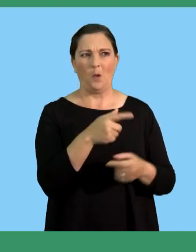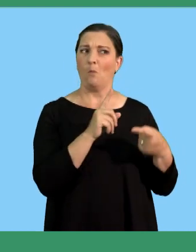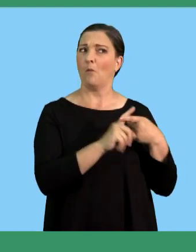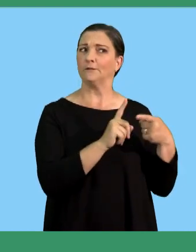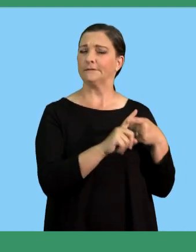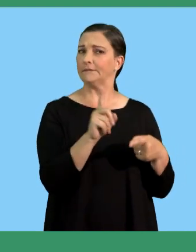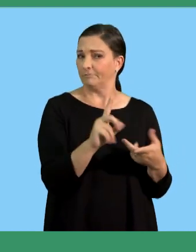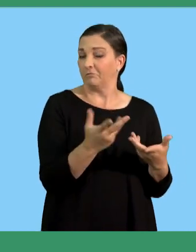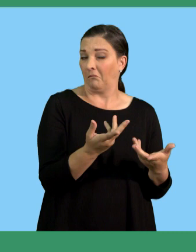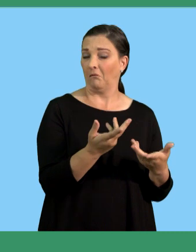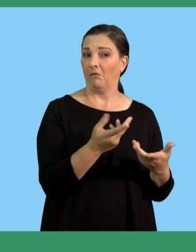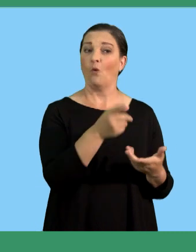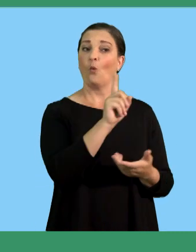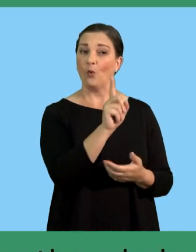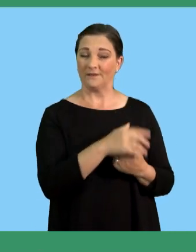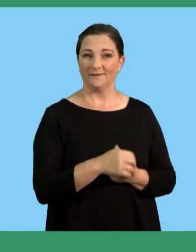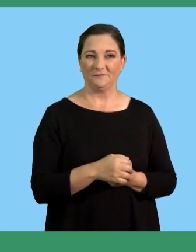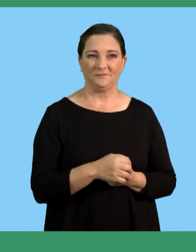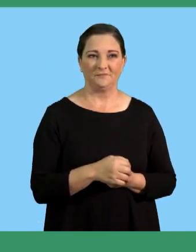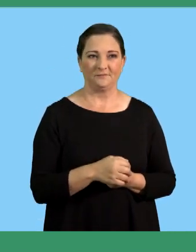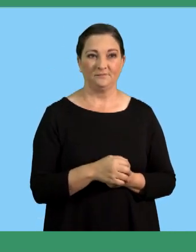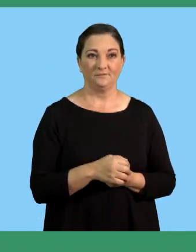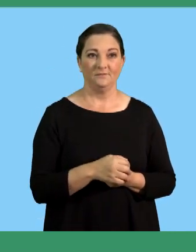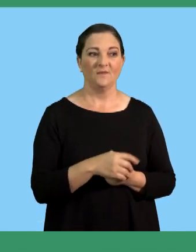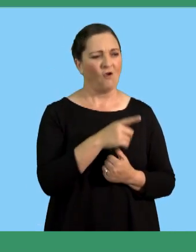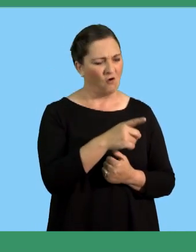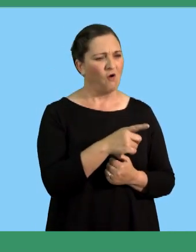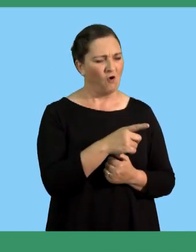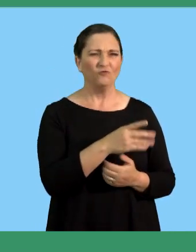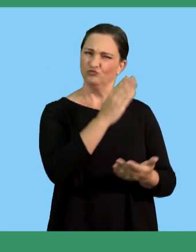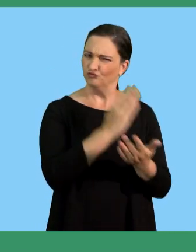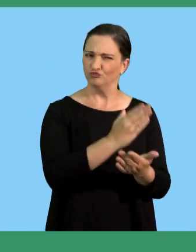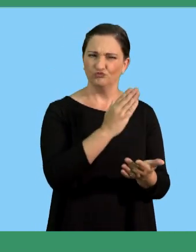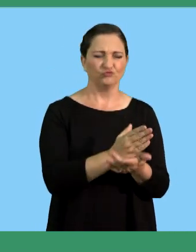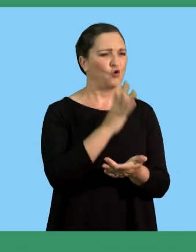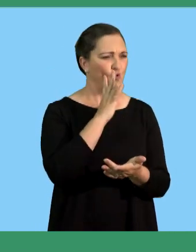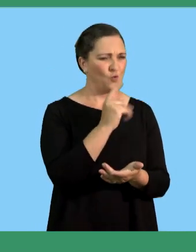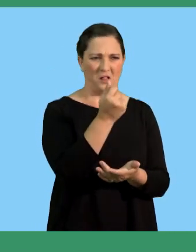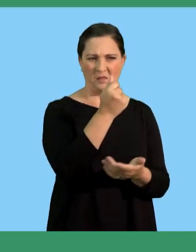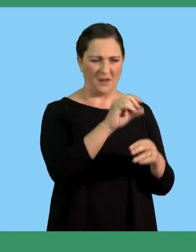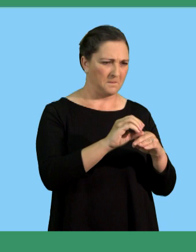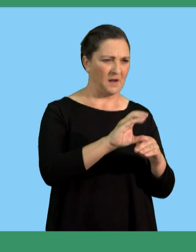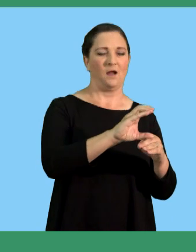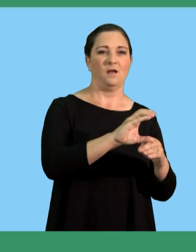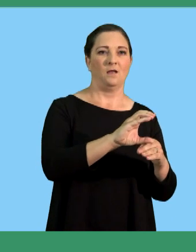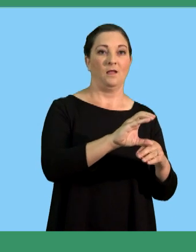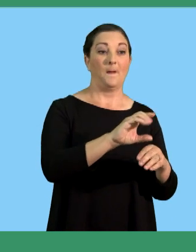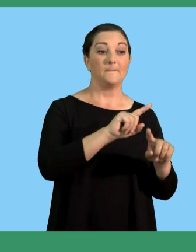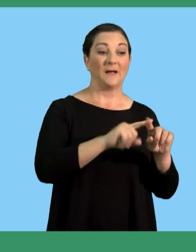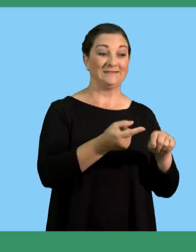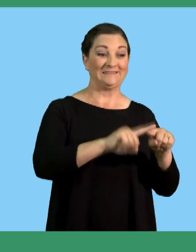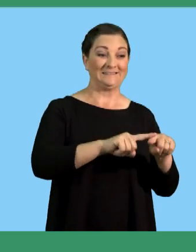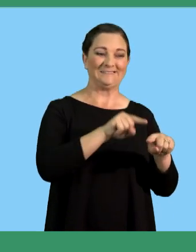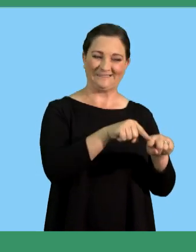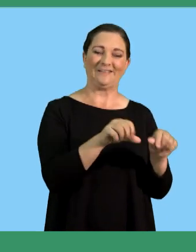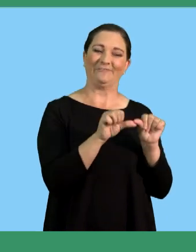are the positives now or advantages? The positives are there's guaranteed returns as interest rate is fixed